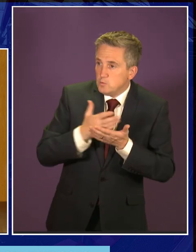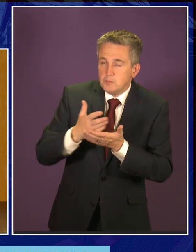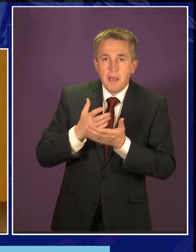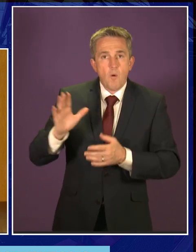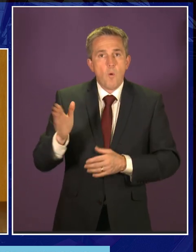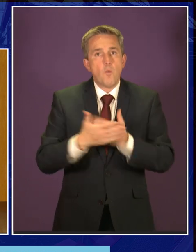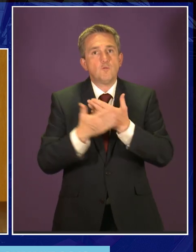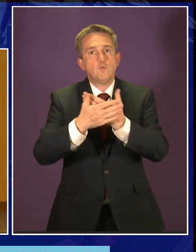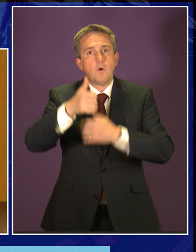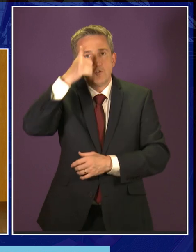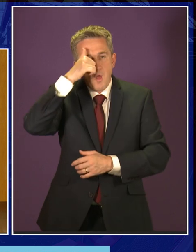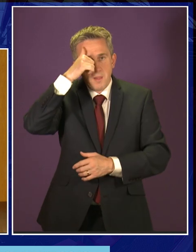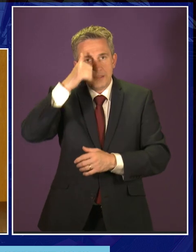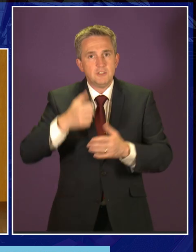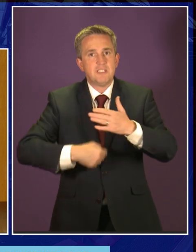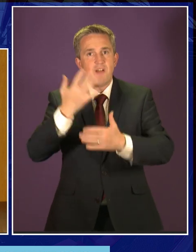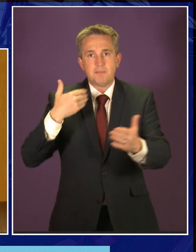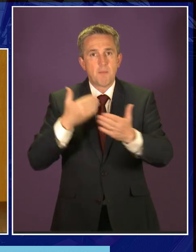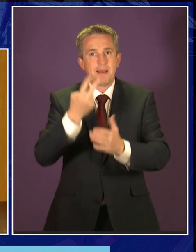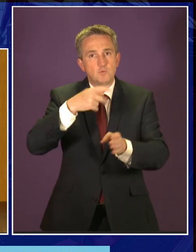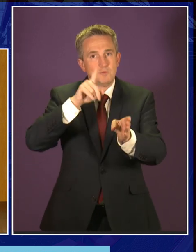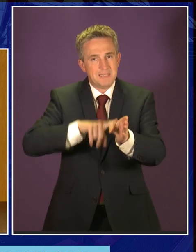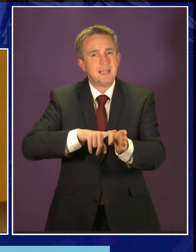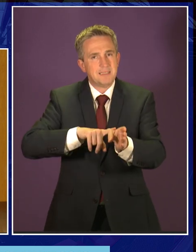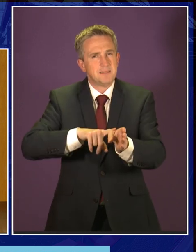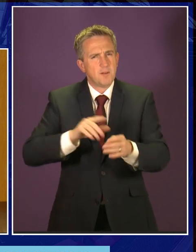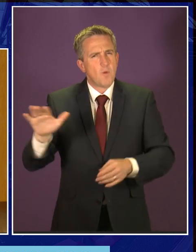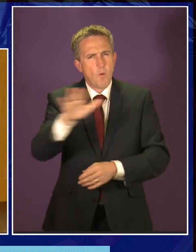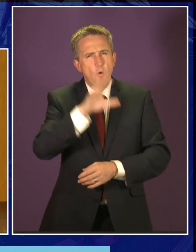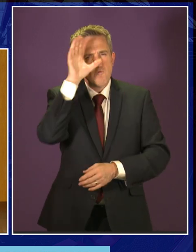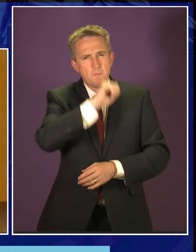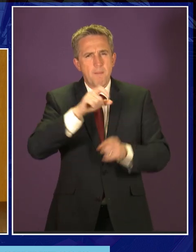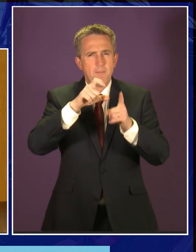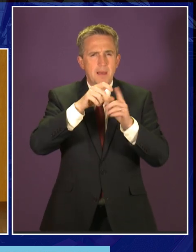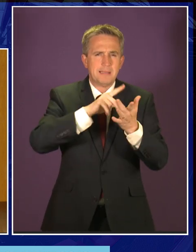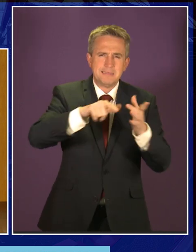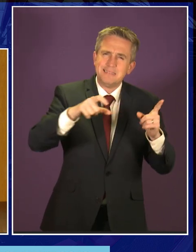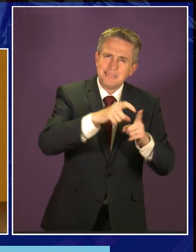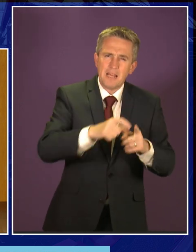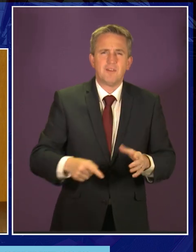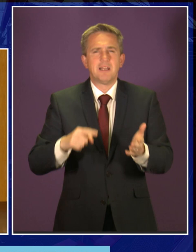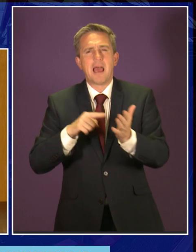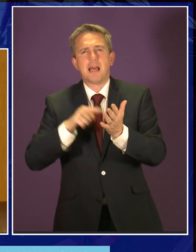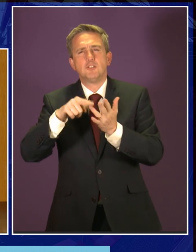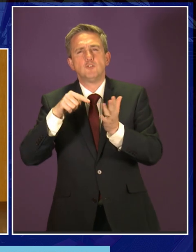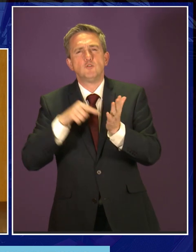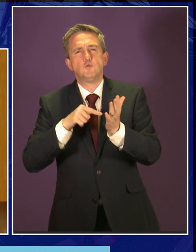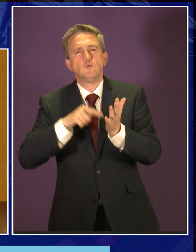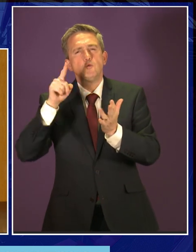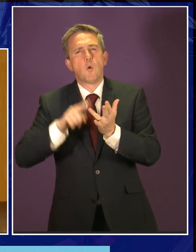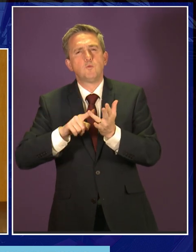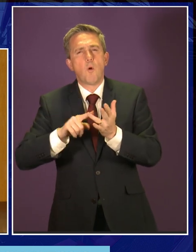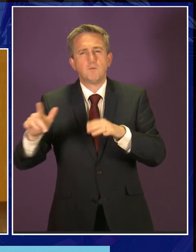taken place in the intervening period. I think we will all remember David and Toto's orchestration and